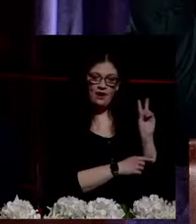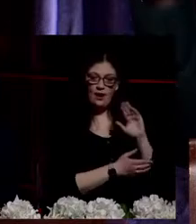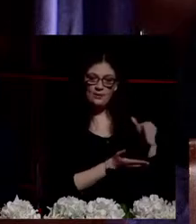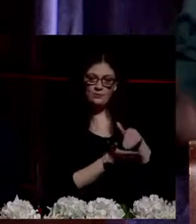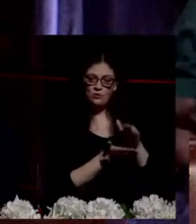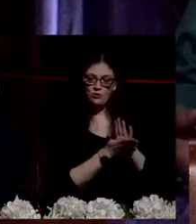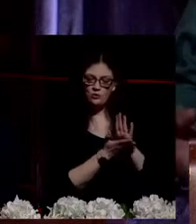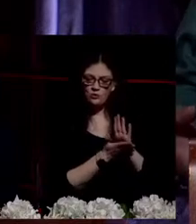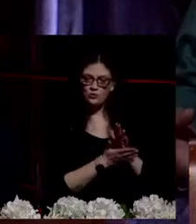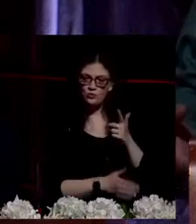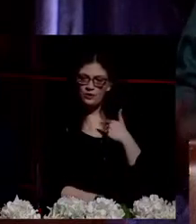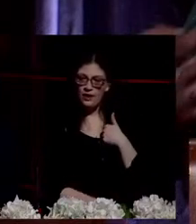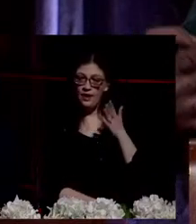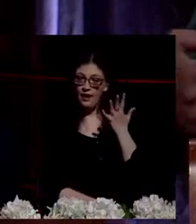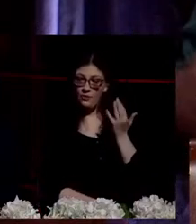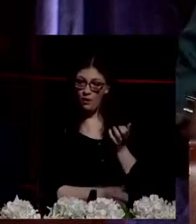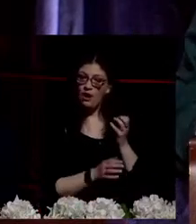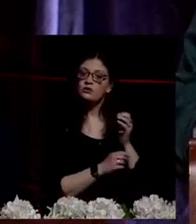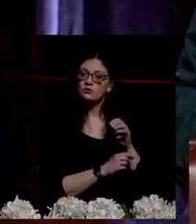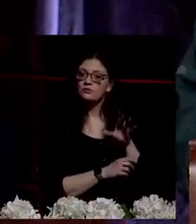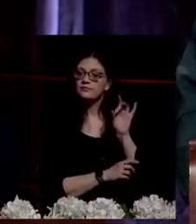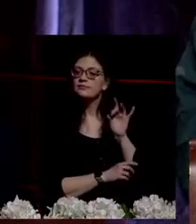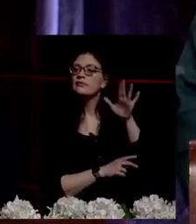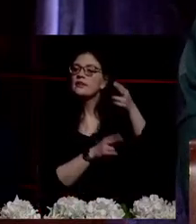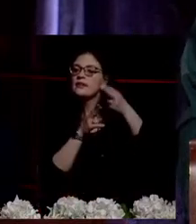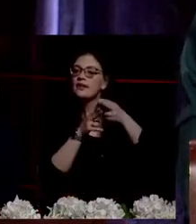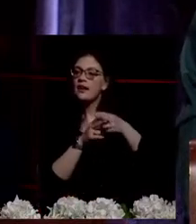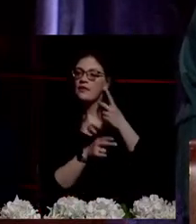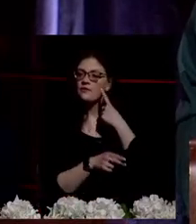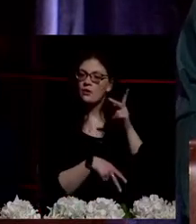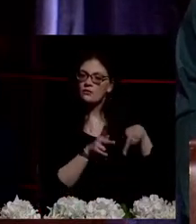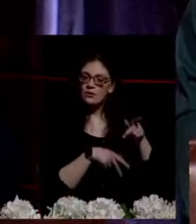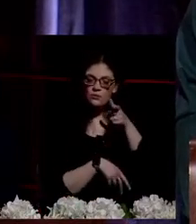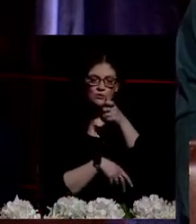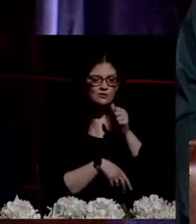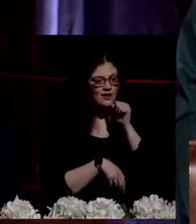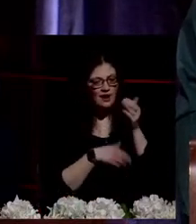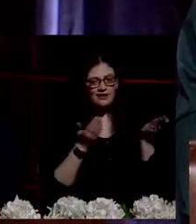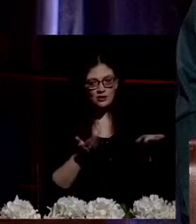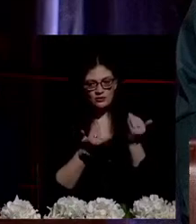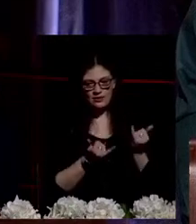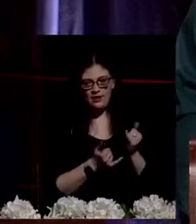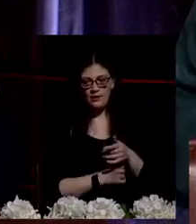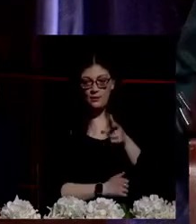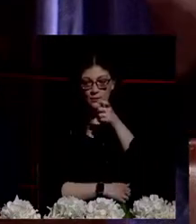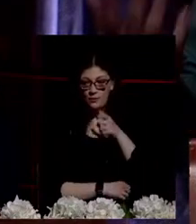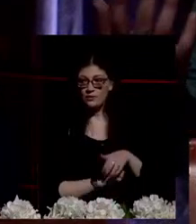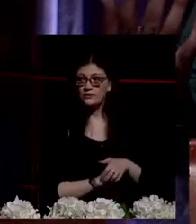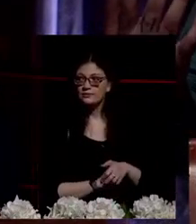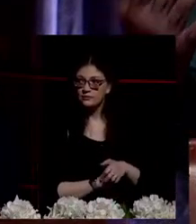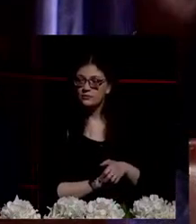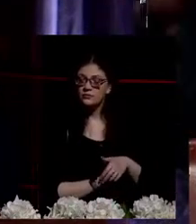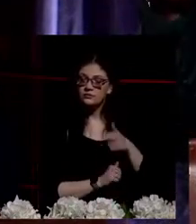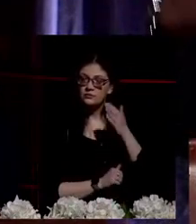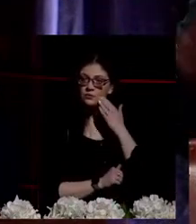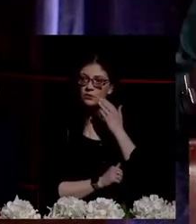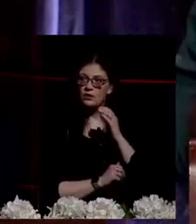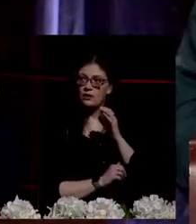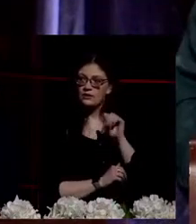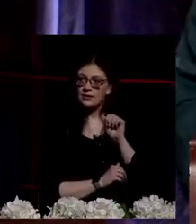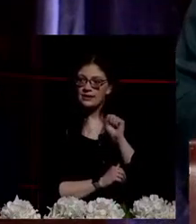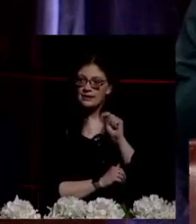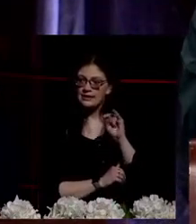opportunity to speak the names of some people that I had at Vaughn Middle School who couldn't be here today. And those people are Santino Casillas and